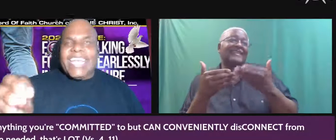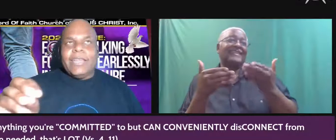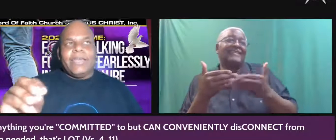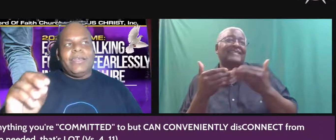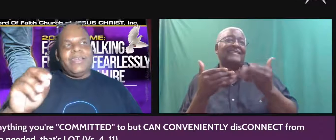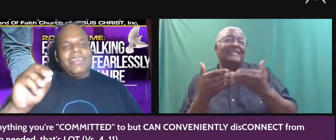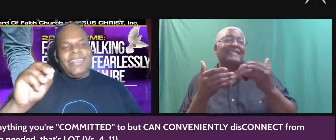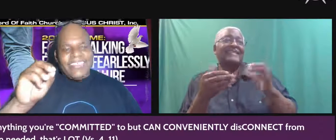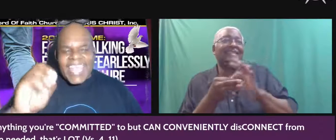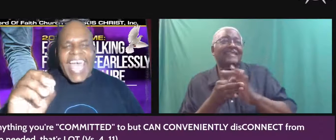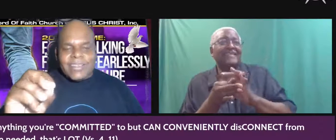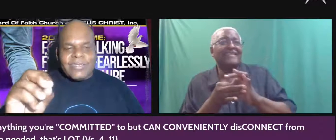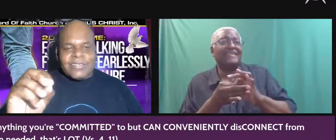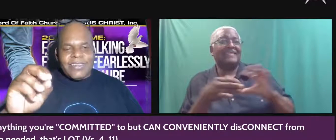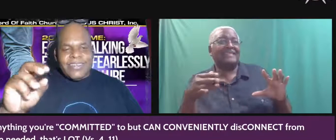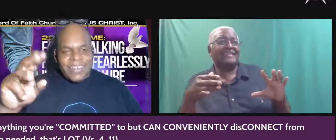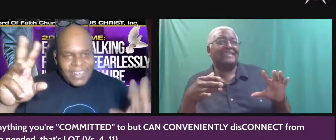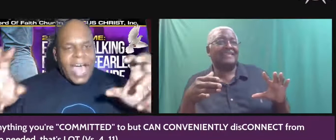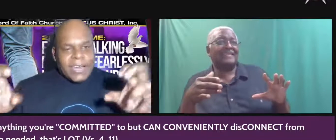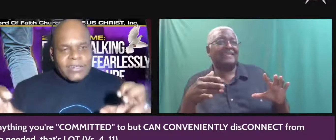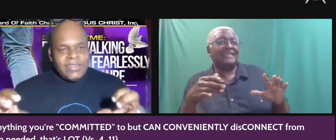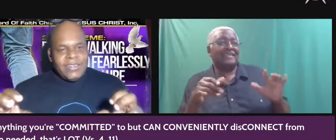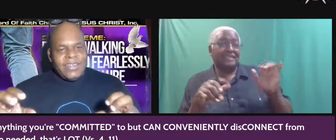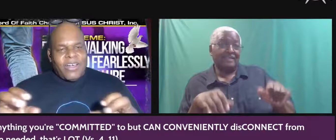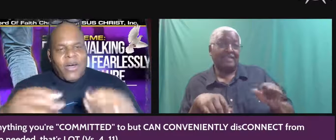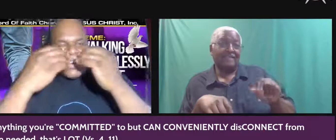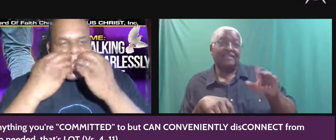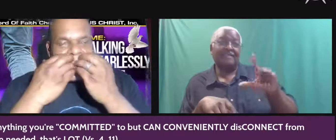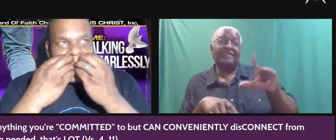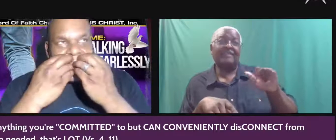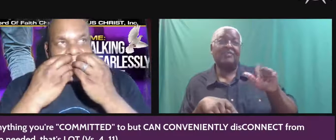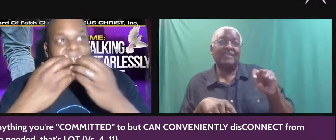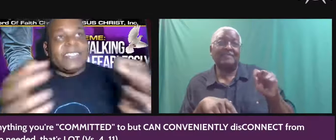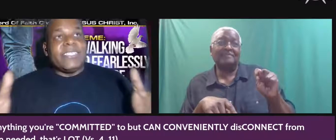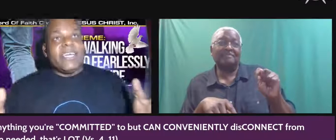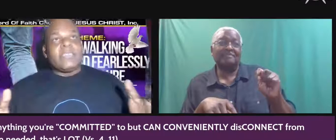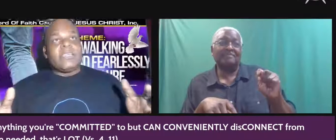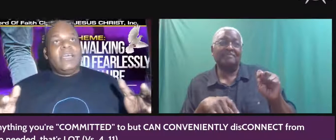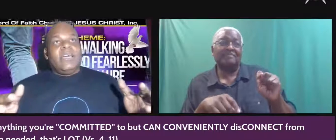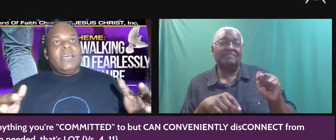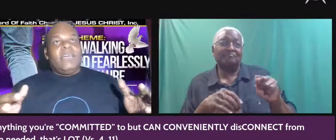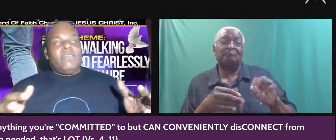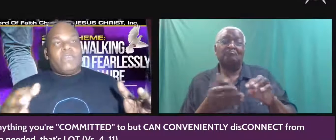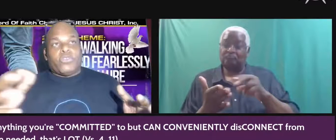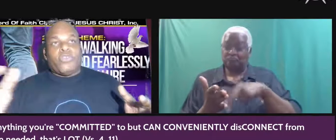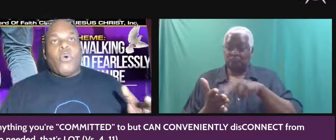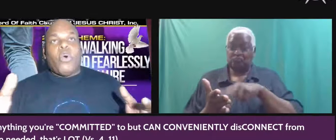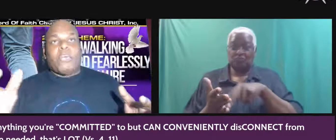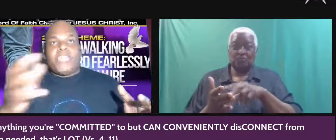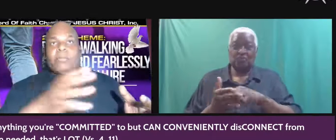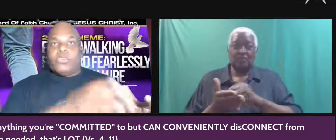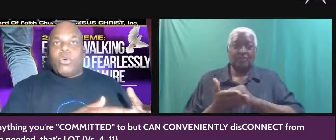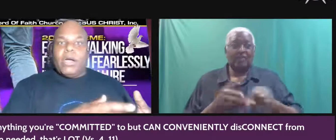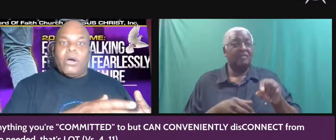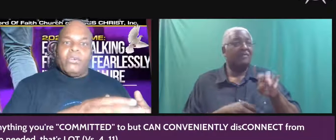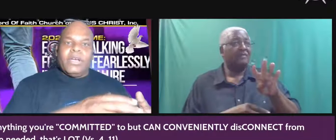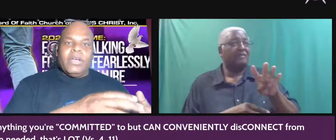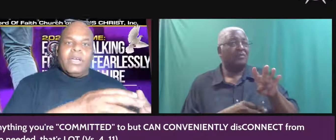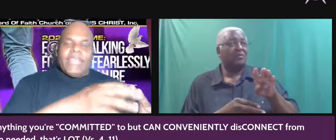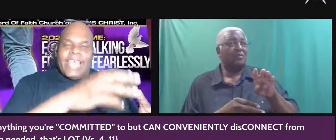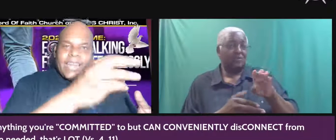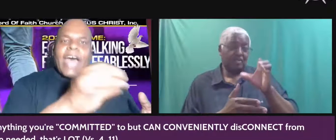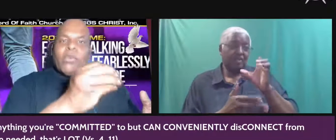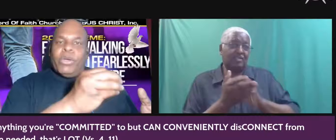when needed, that's Lot. Oh, okay. Okay. Text says in verse 4 of chapter